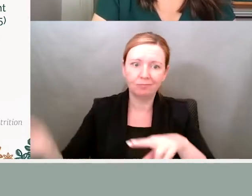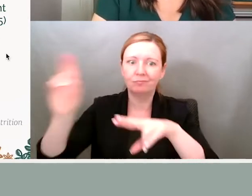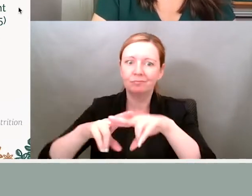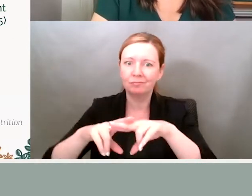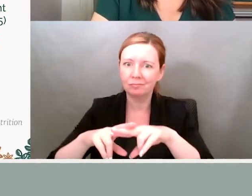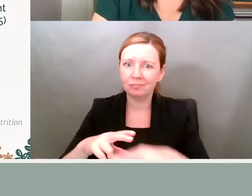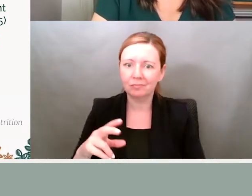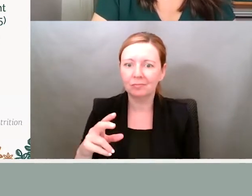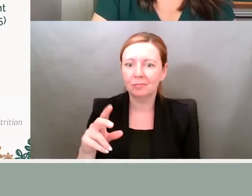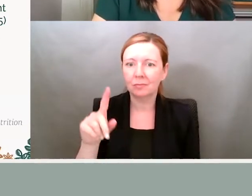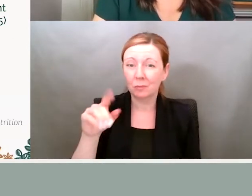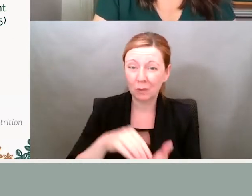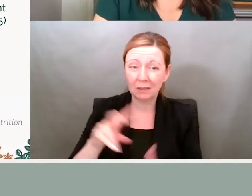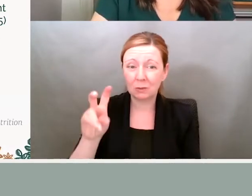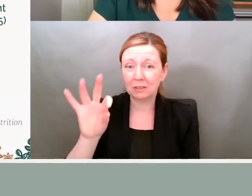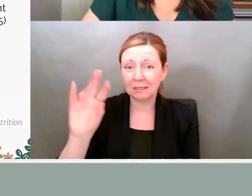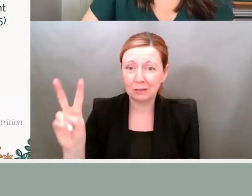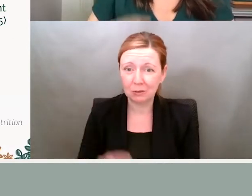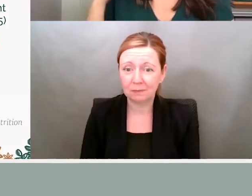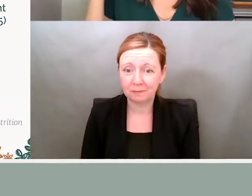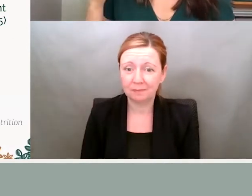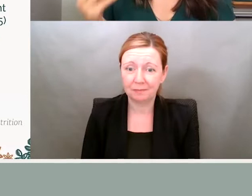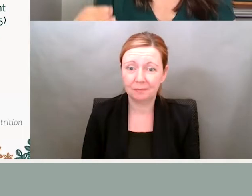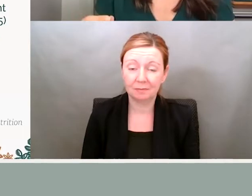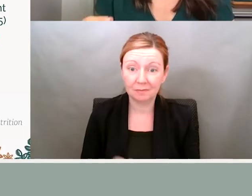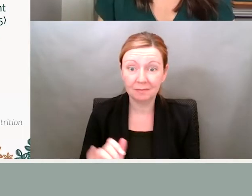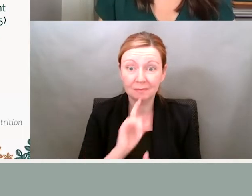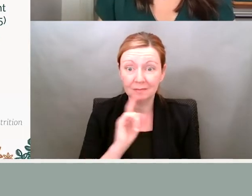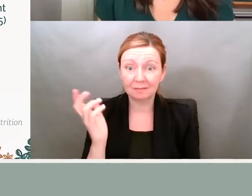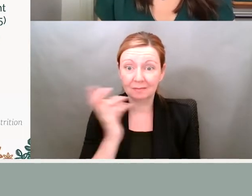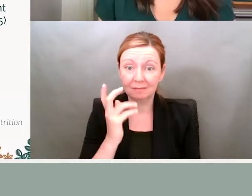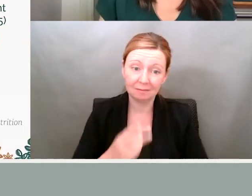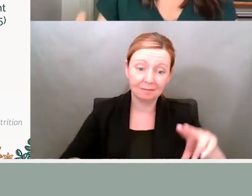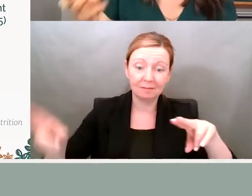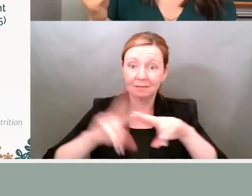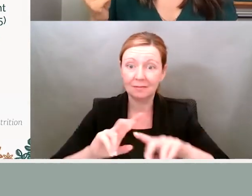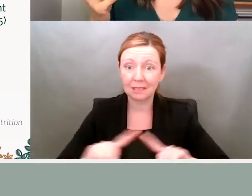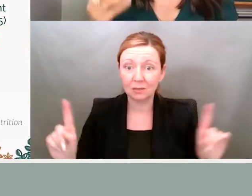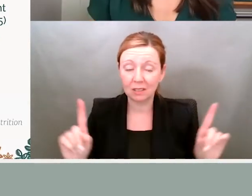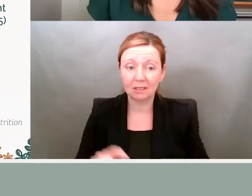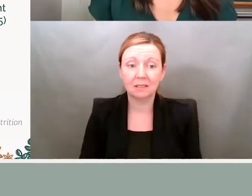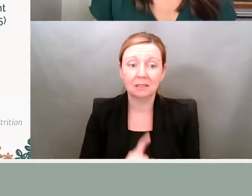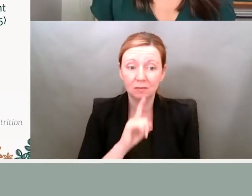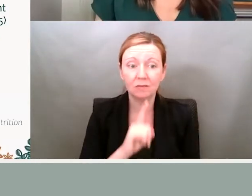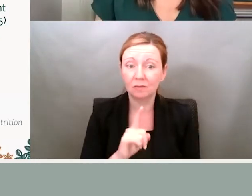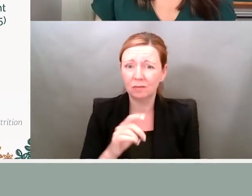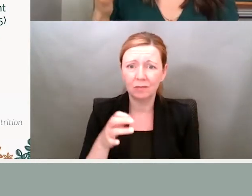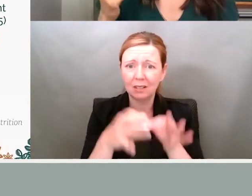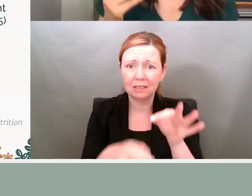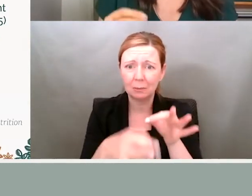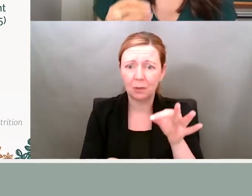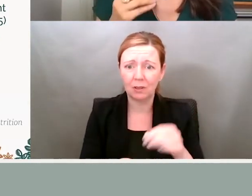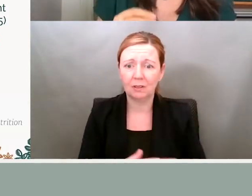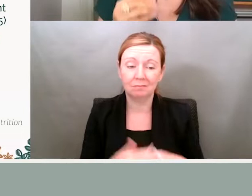up to 1,292. That is a significant difference. It is very simple, and